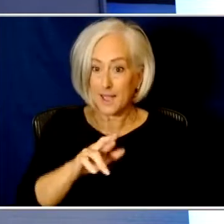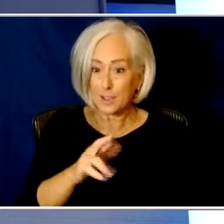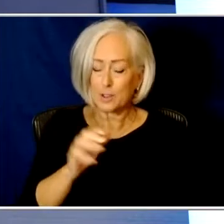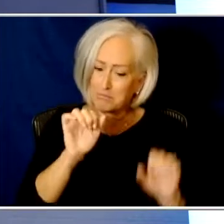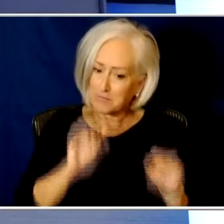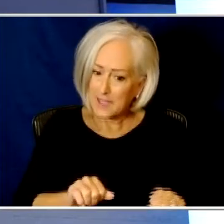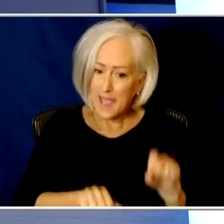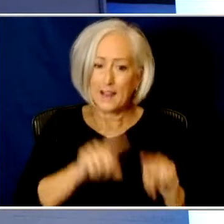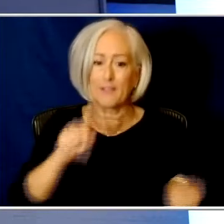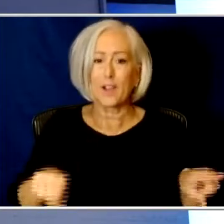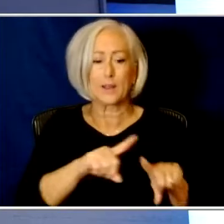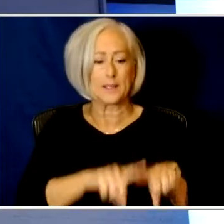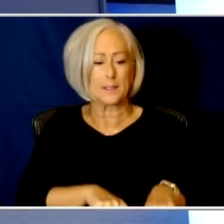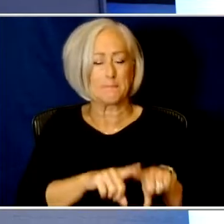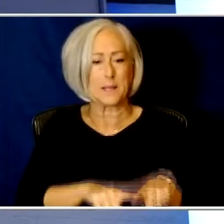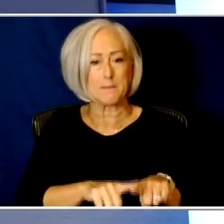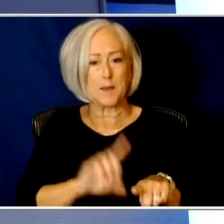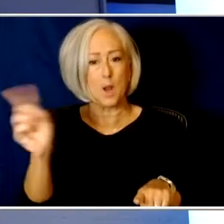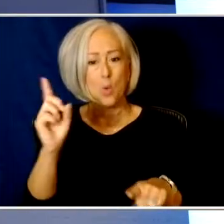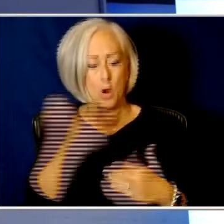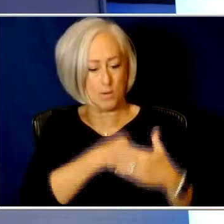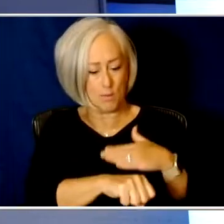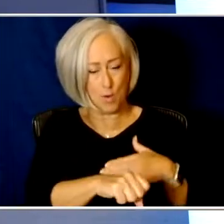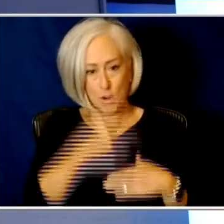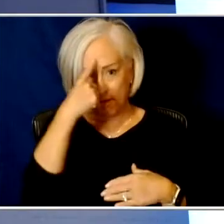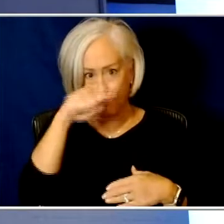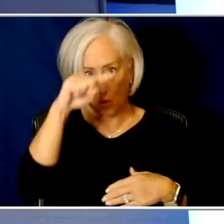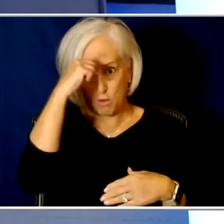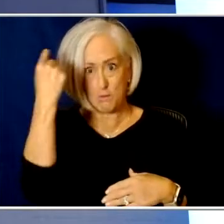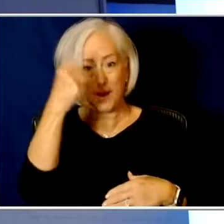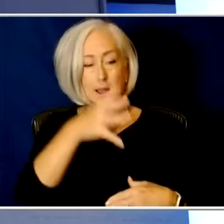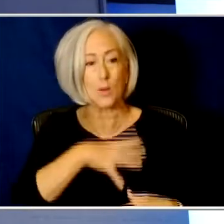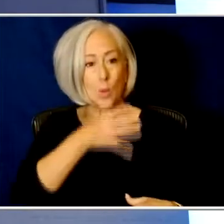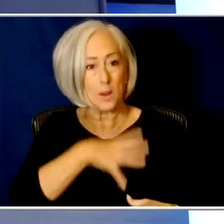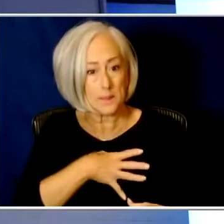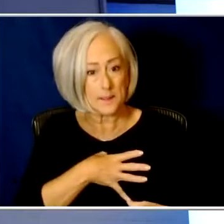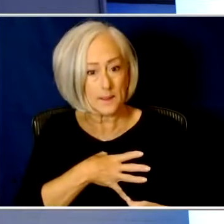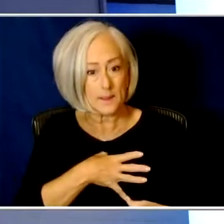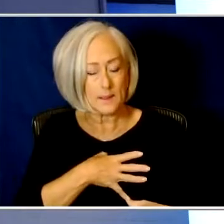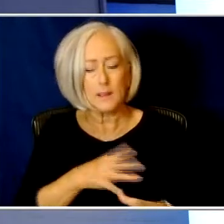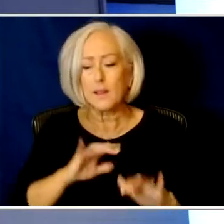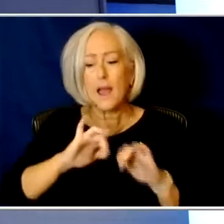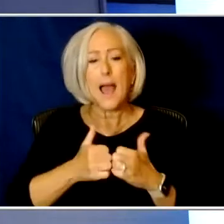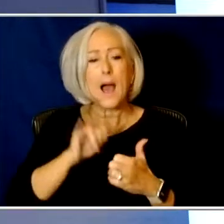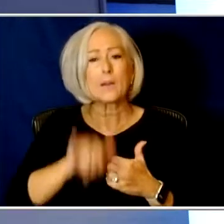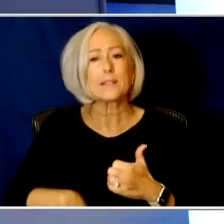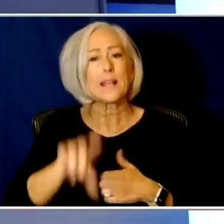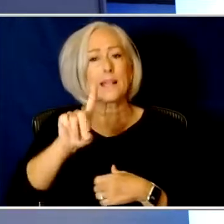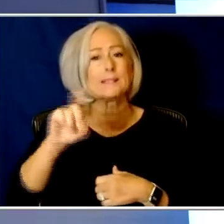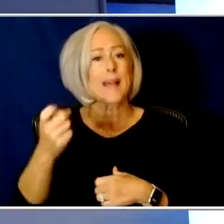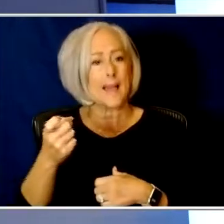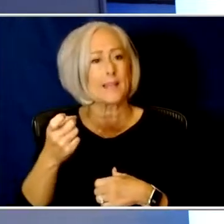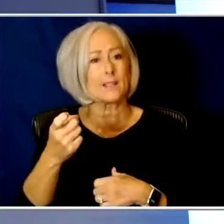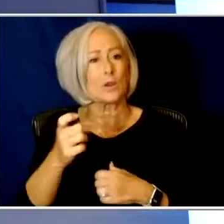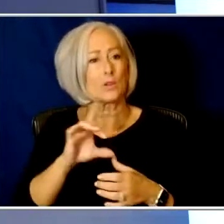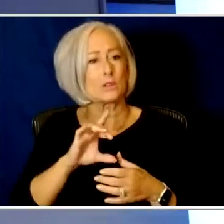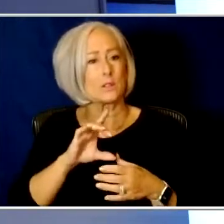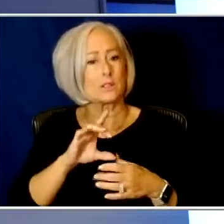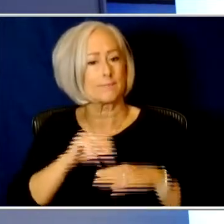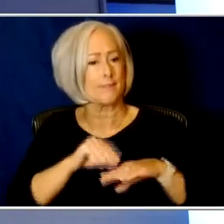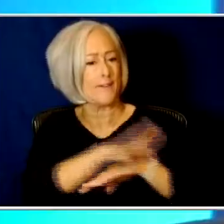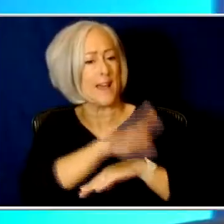How does this birthplace impact this cancer diagnosis? And is this true only for black women? Well, I think